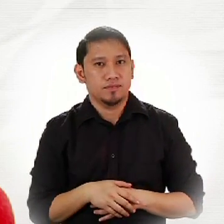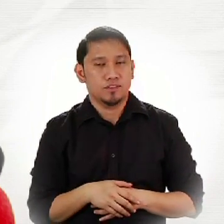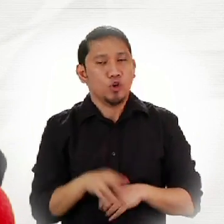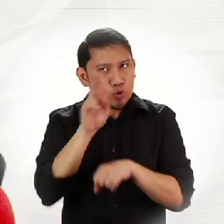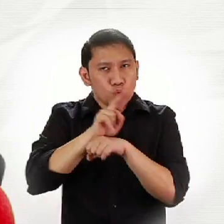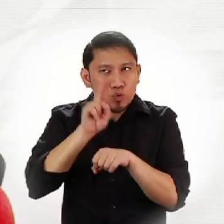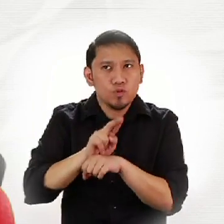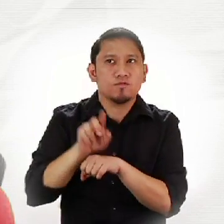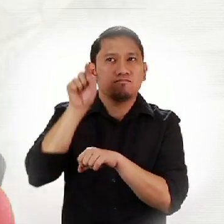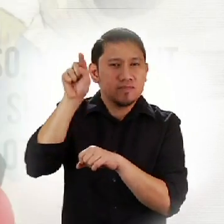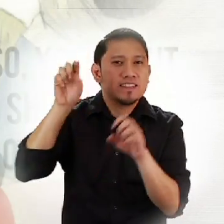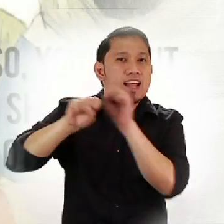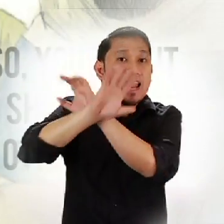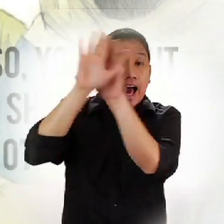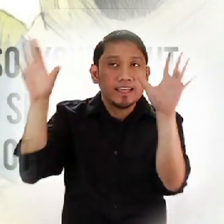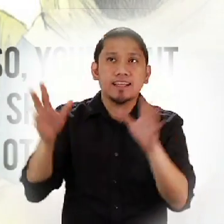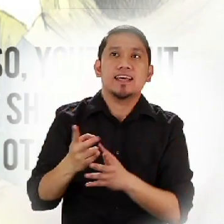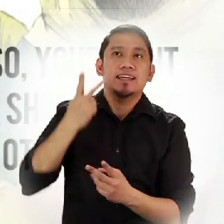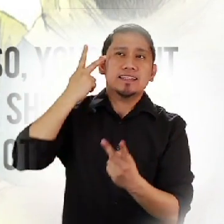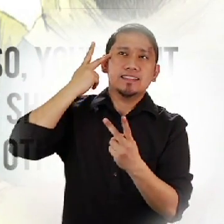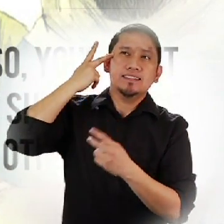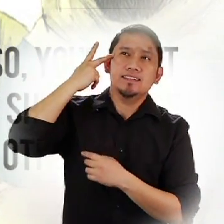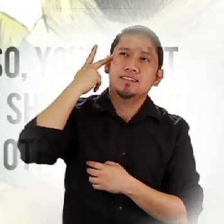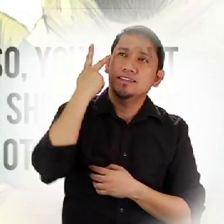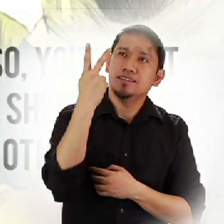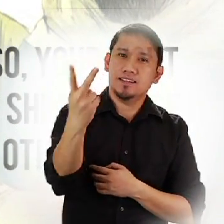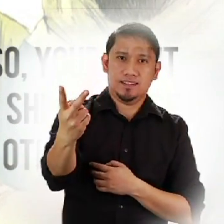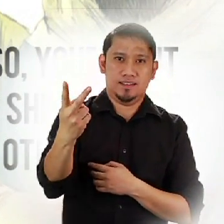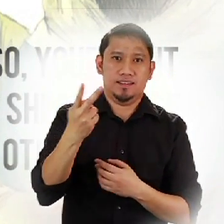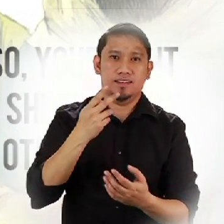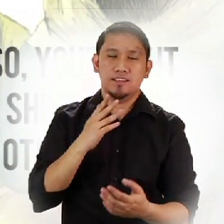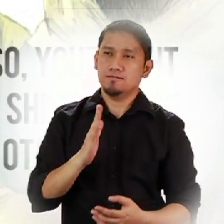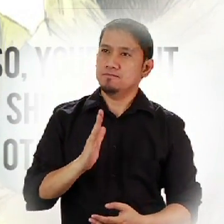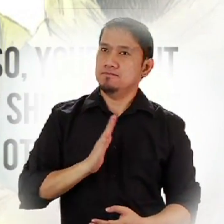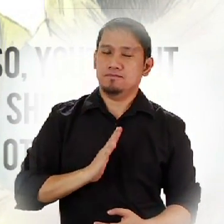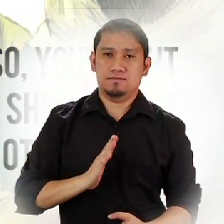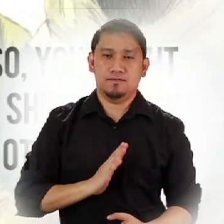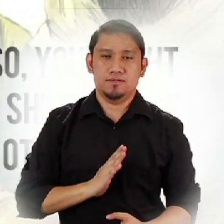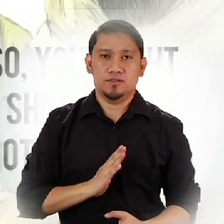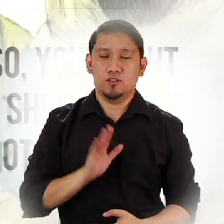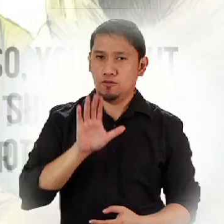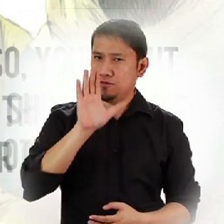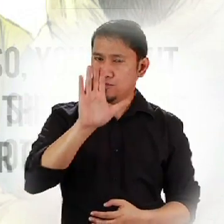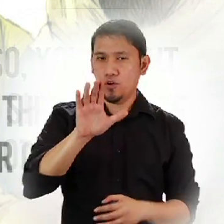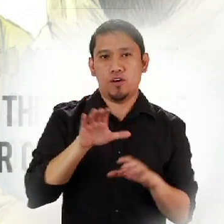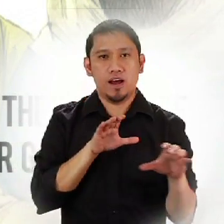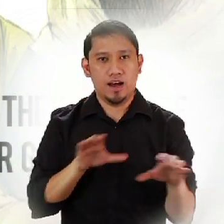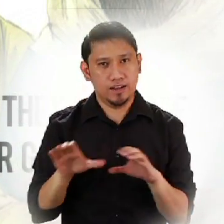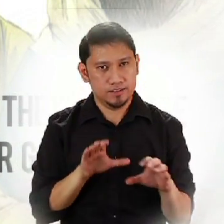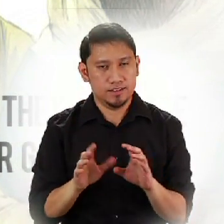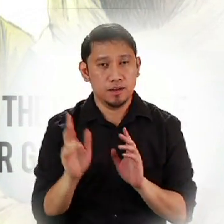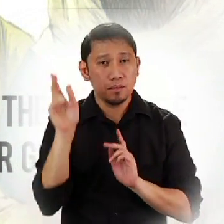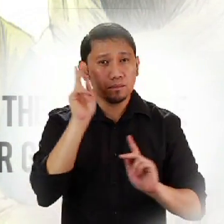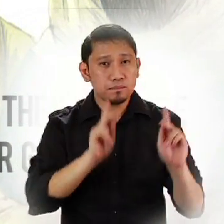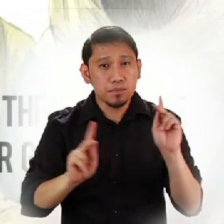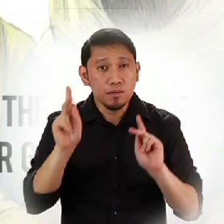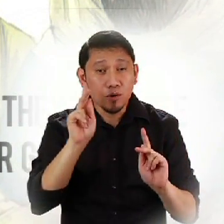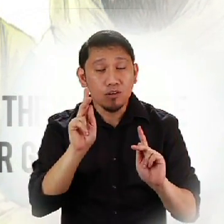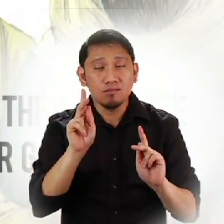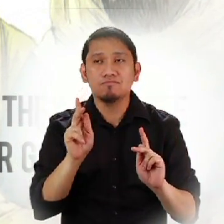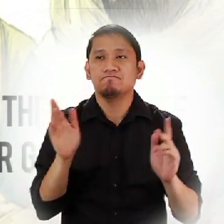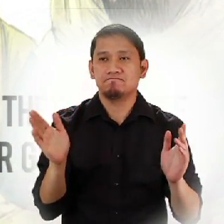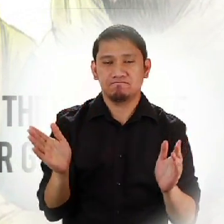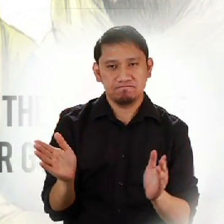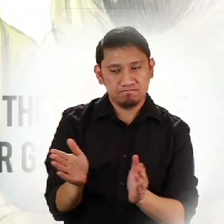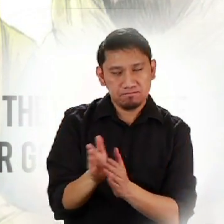the image of light, seeing the kindness of your acts, people will